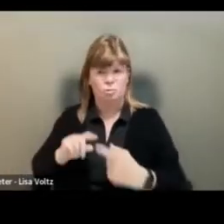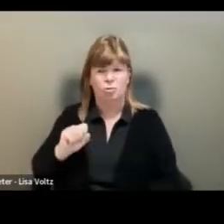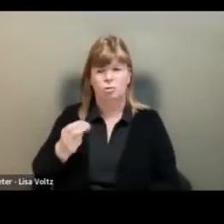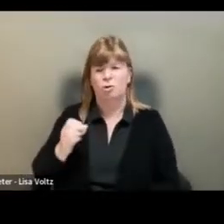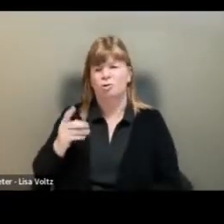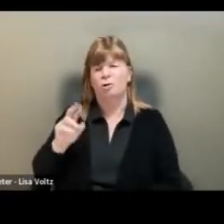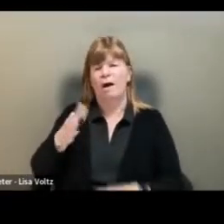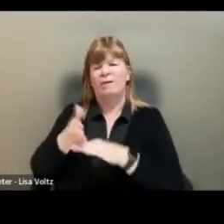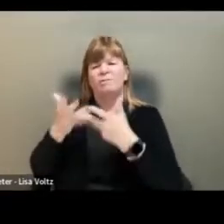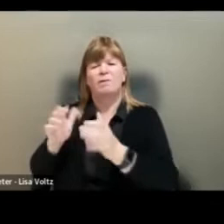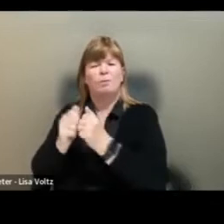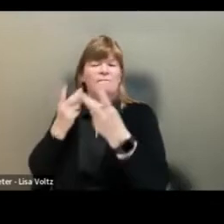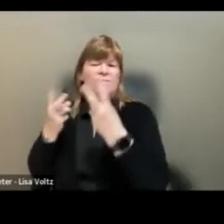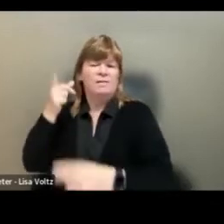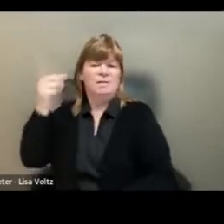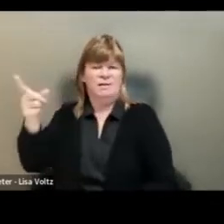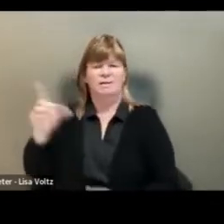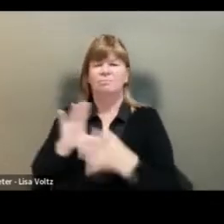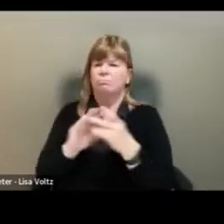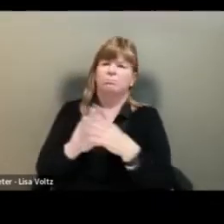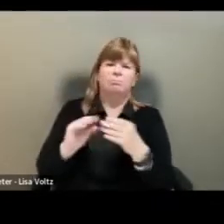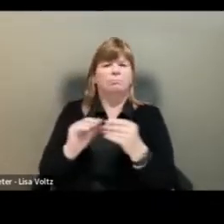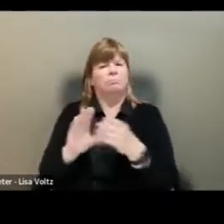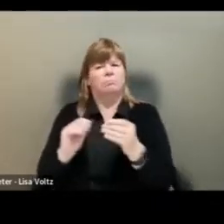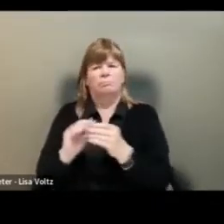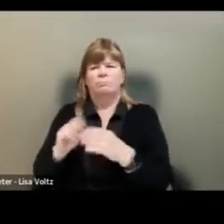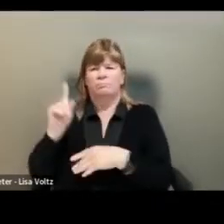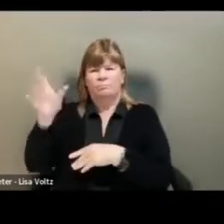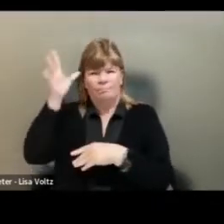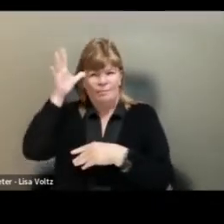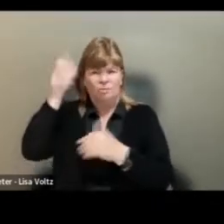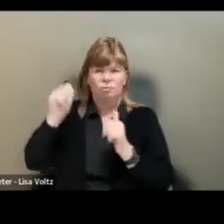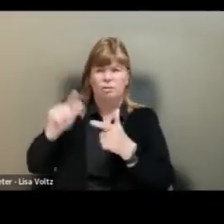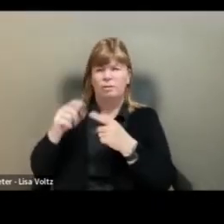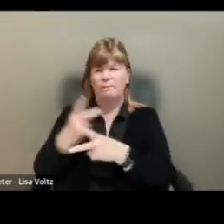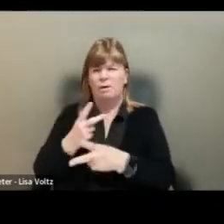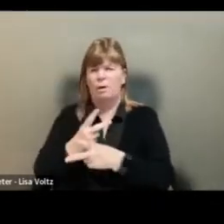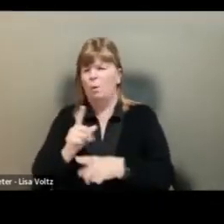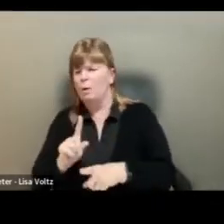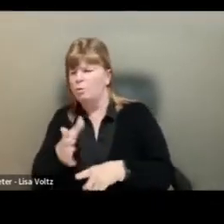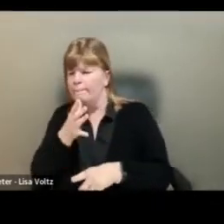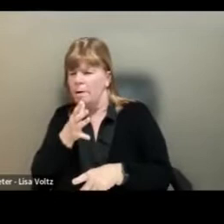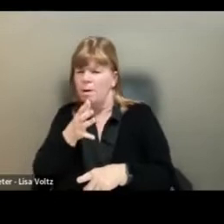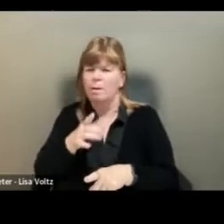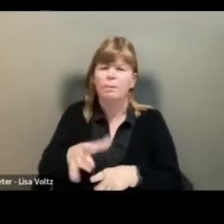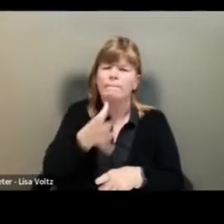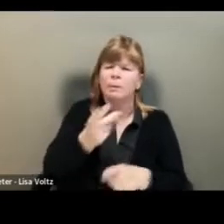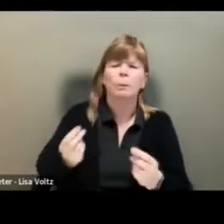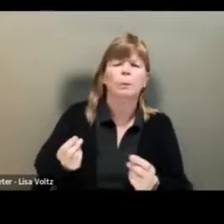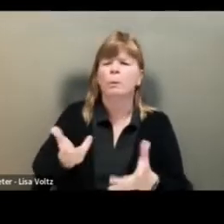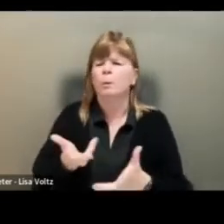from visitation and talk about how, their dads were trying to figure out where their mom was, what their mom was